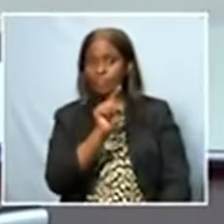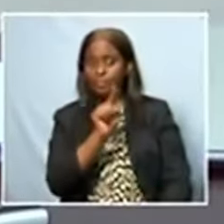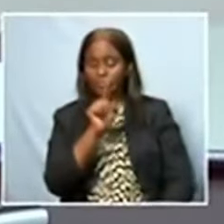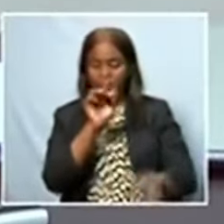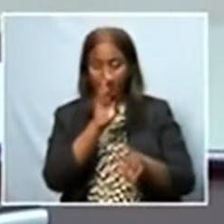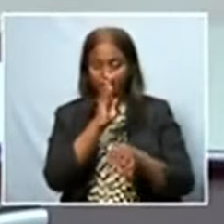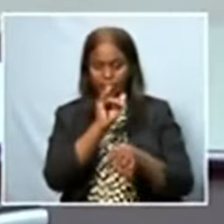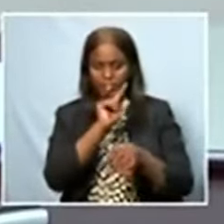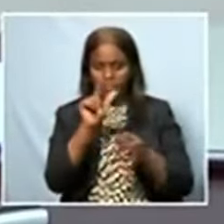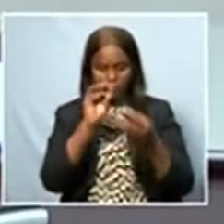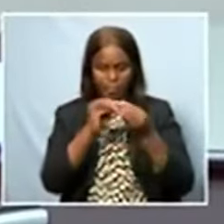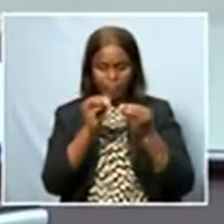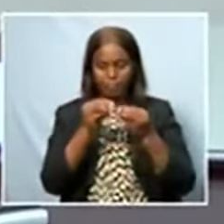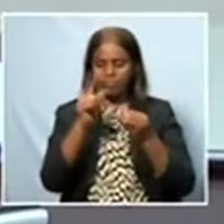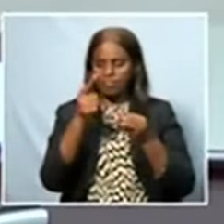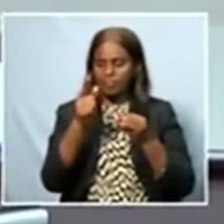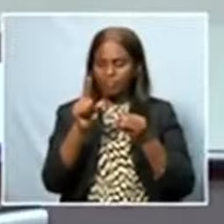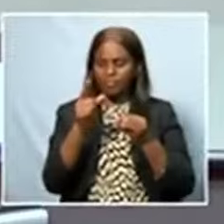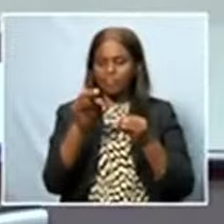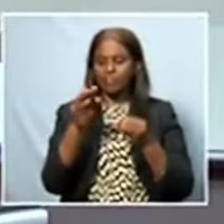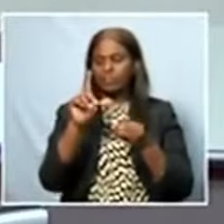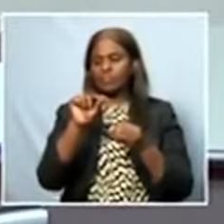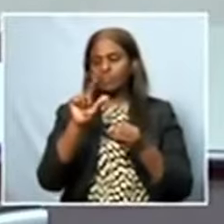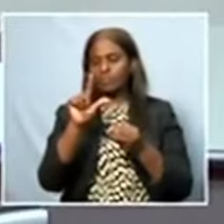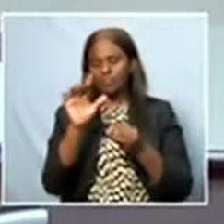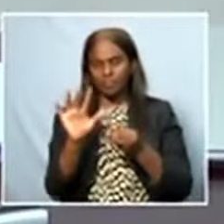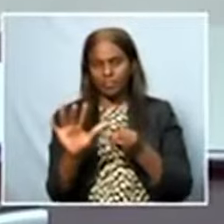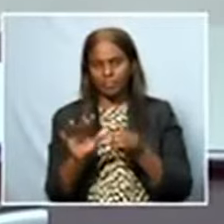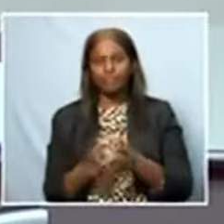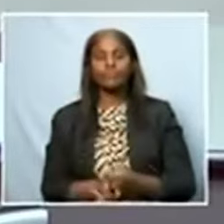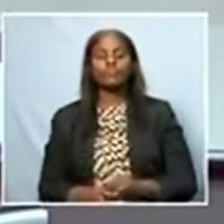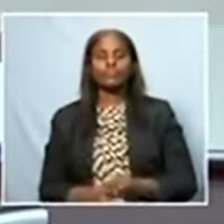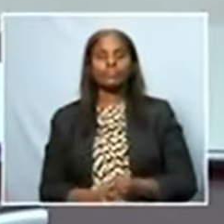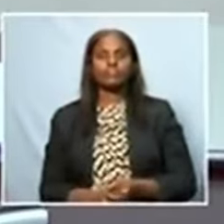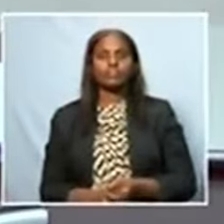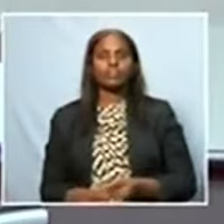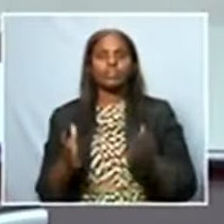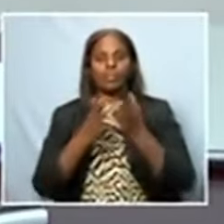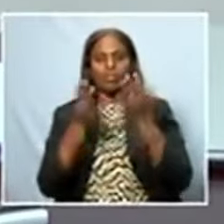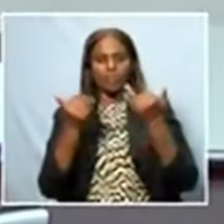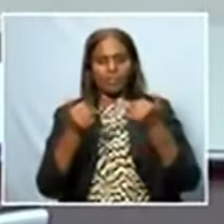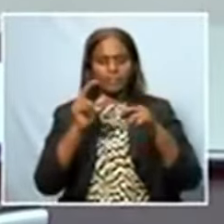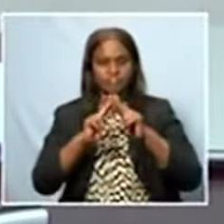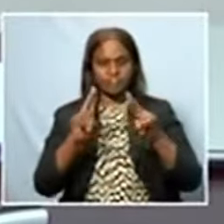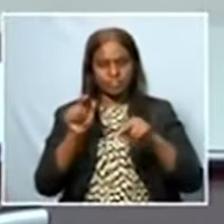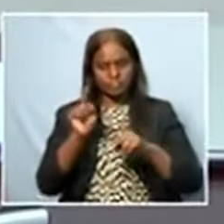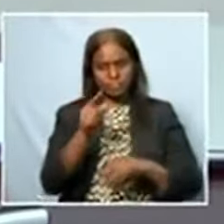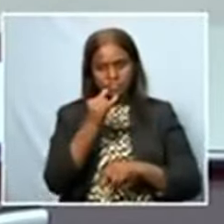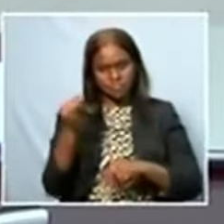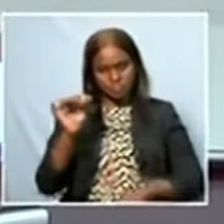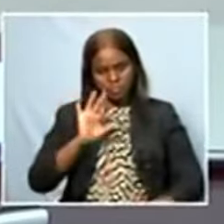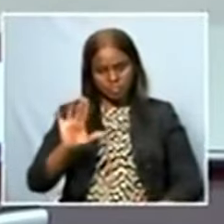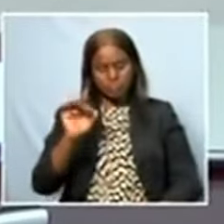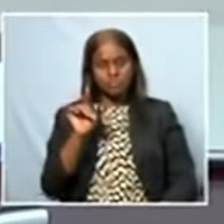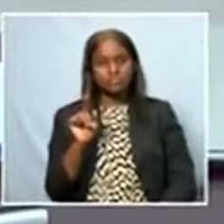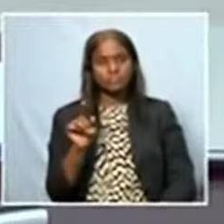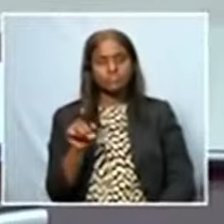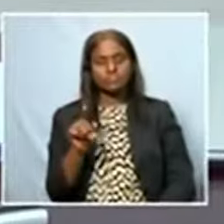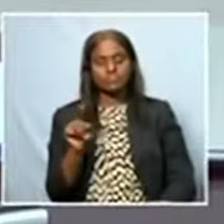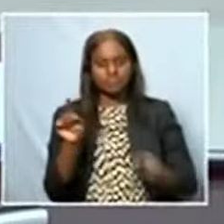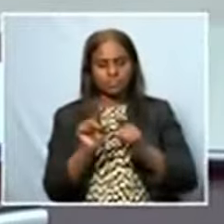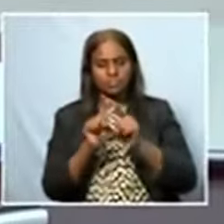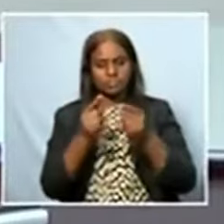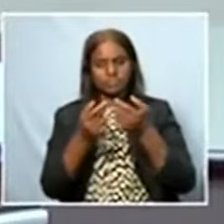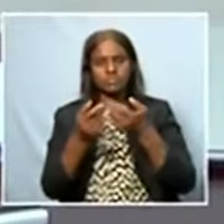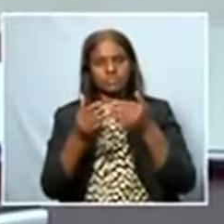number 21, Amendment Bill number 21 of 2025, where, Chair, the main issue there is to